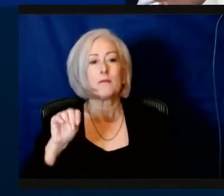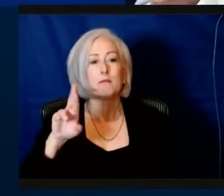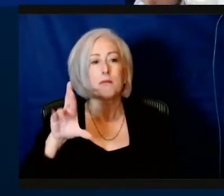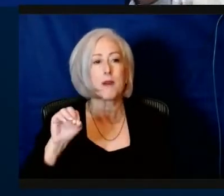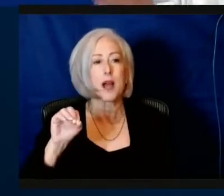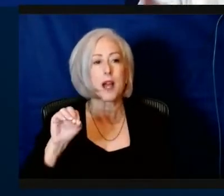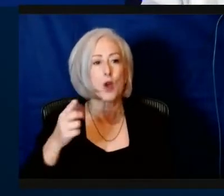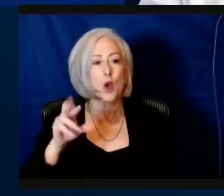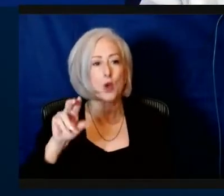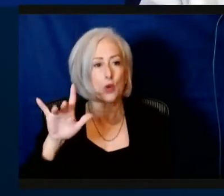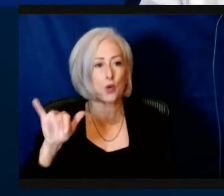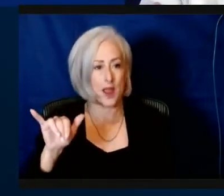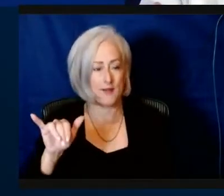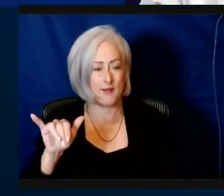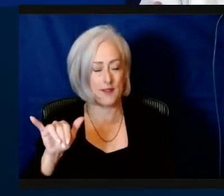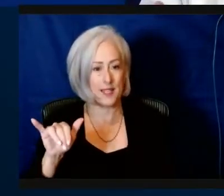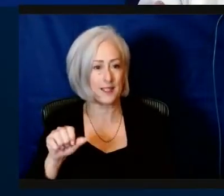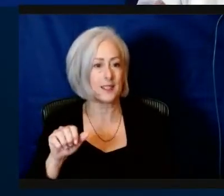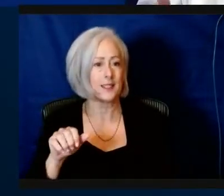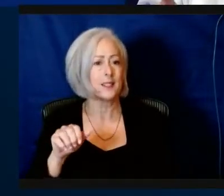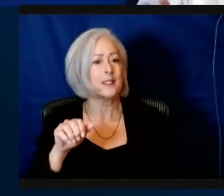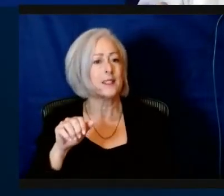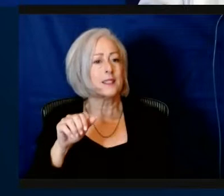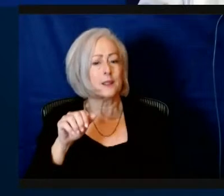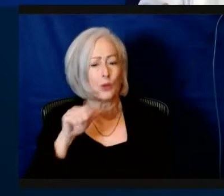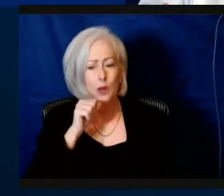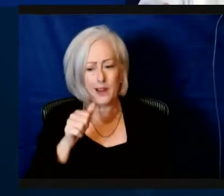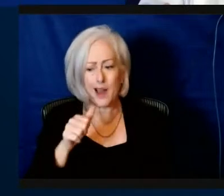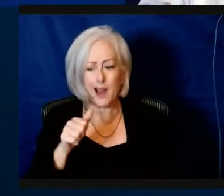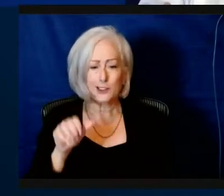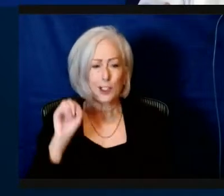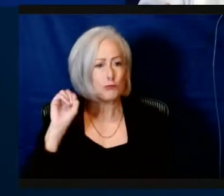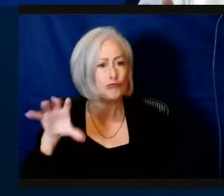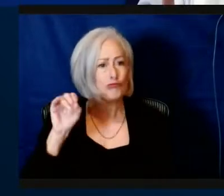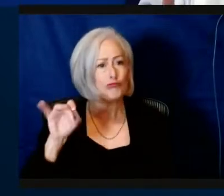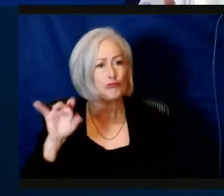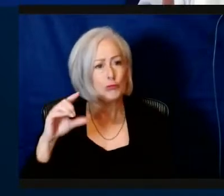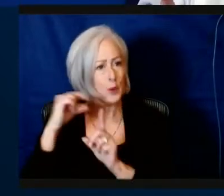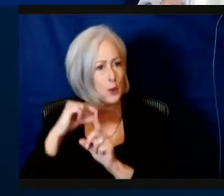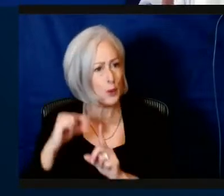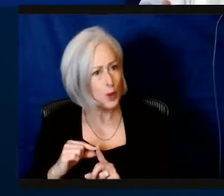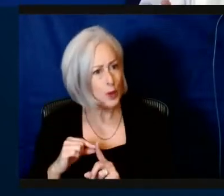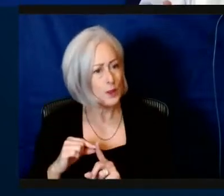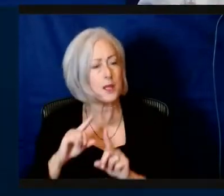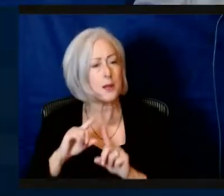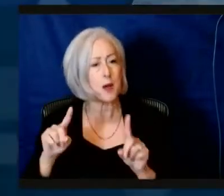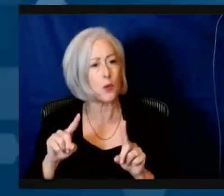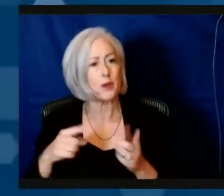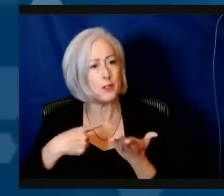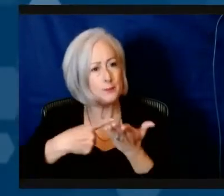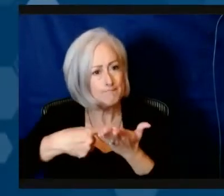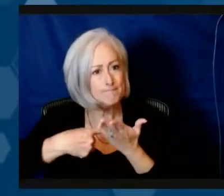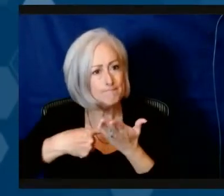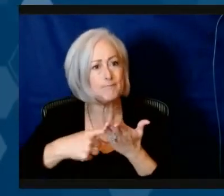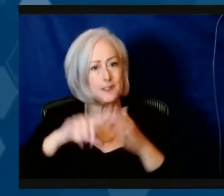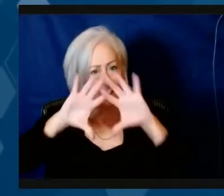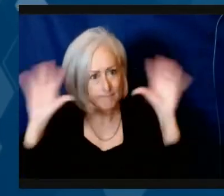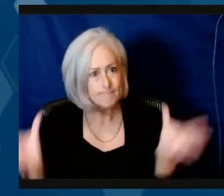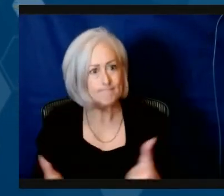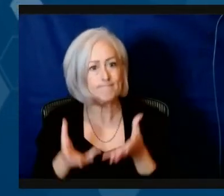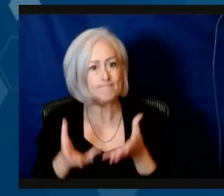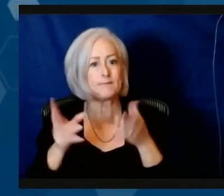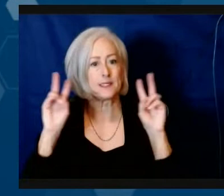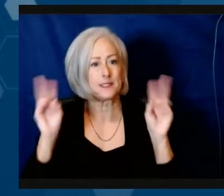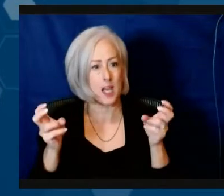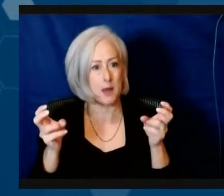these terms randomly. We're going to pull this together. But first, we're going to talk a little bit about a linear accelerator that is used to fight